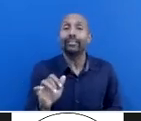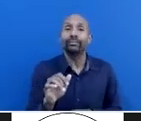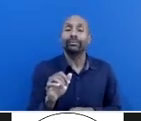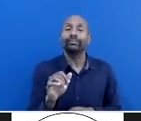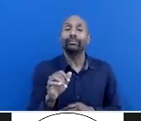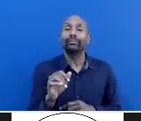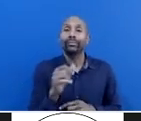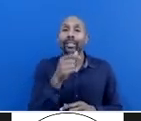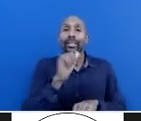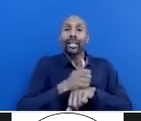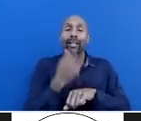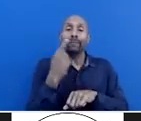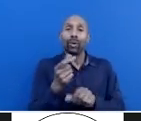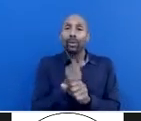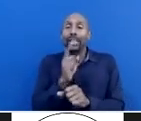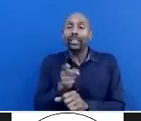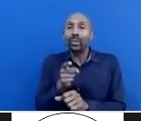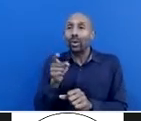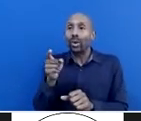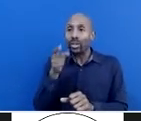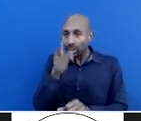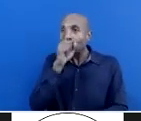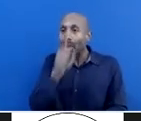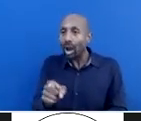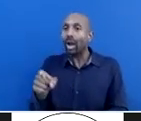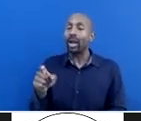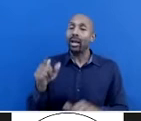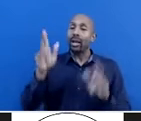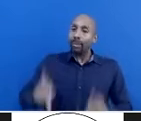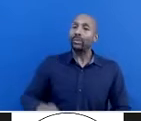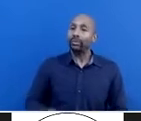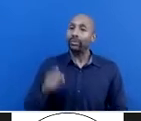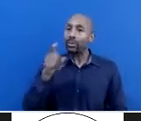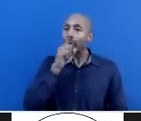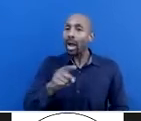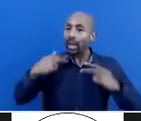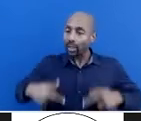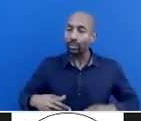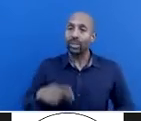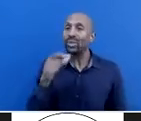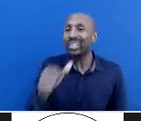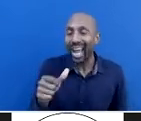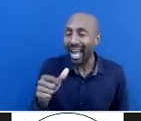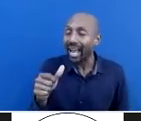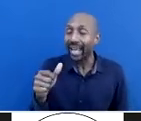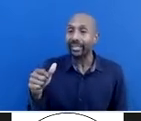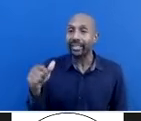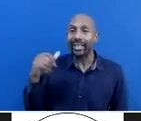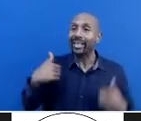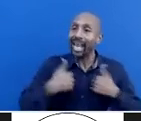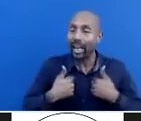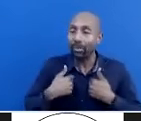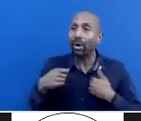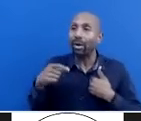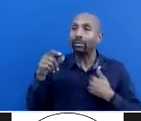into people, to say that you are not simply a brute beast that labors in a field, that you are a social being, you come from somewhere,